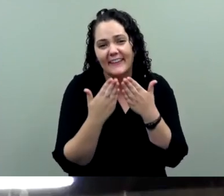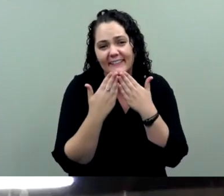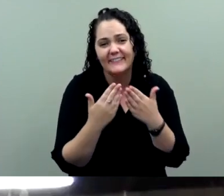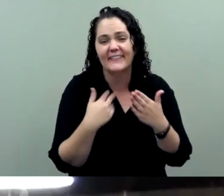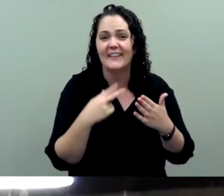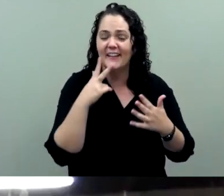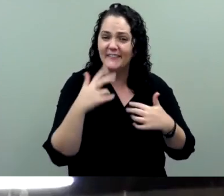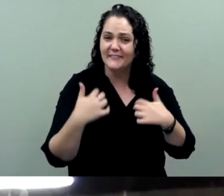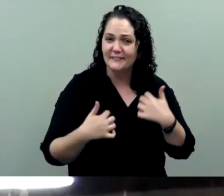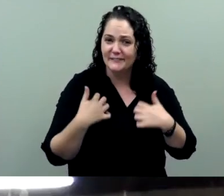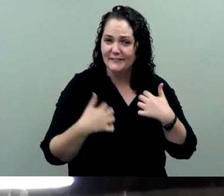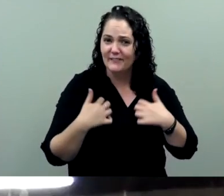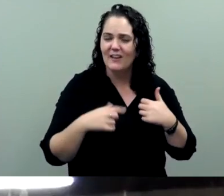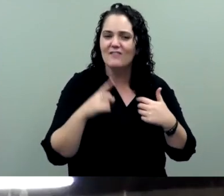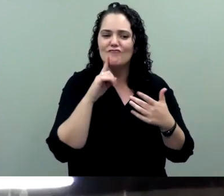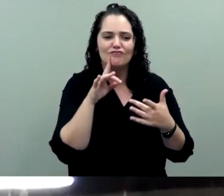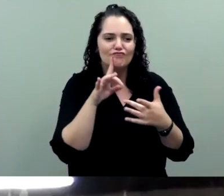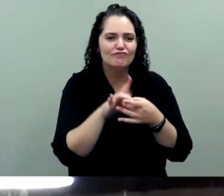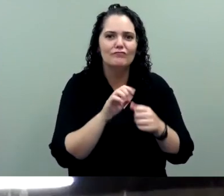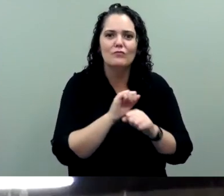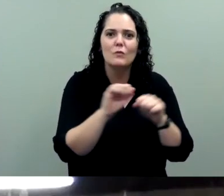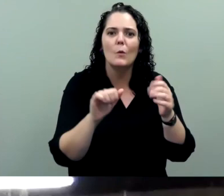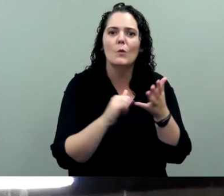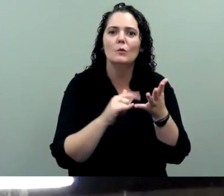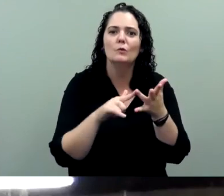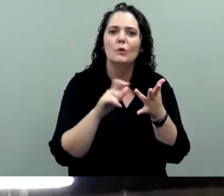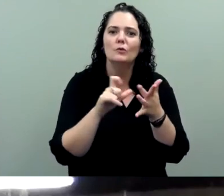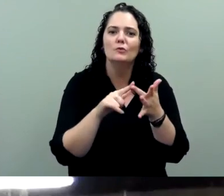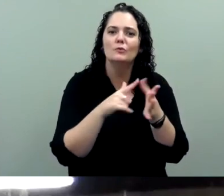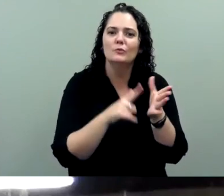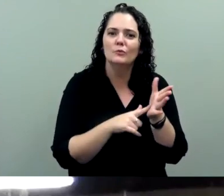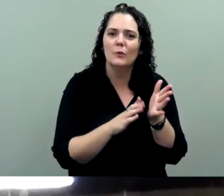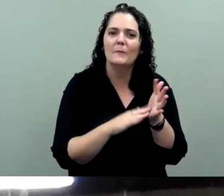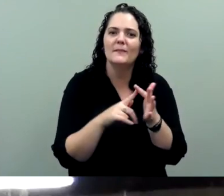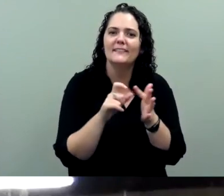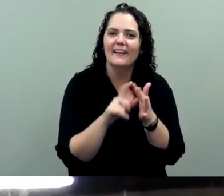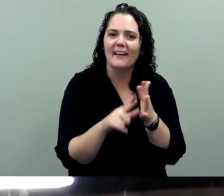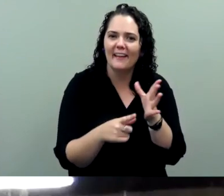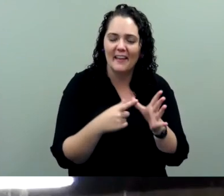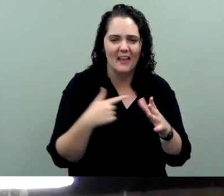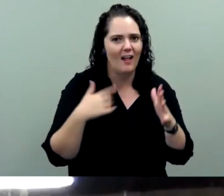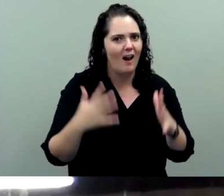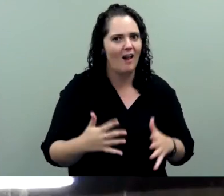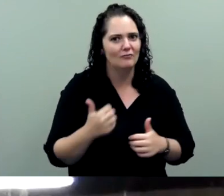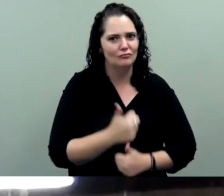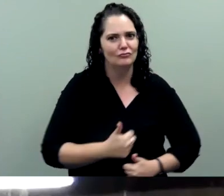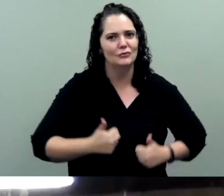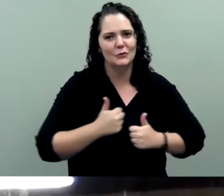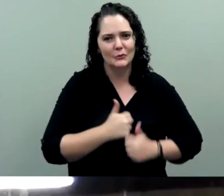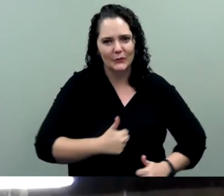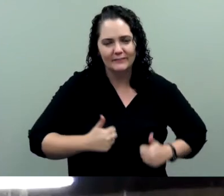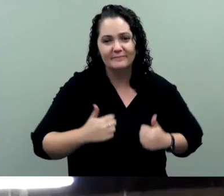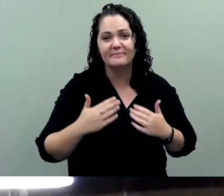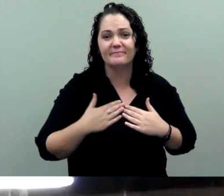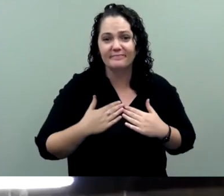social media and see what everybody's been doing. This has been a lot of fun. Please continue to join me for Draw Along.